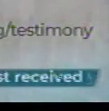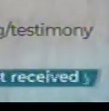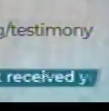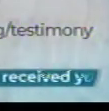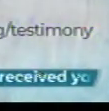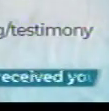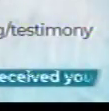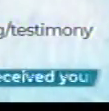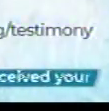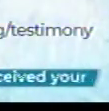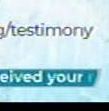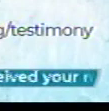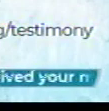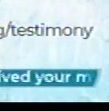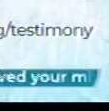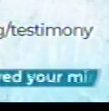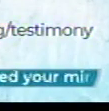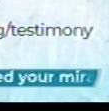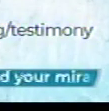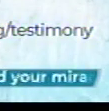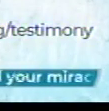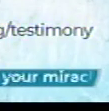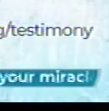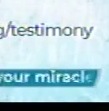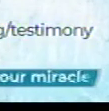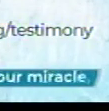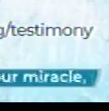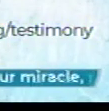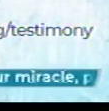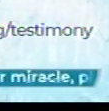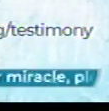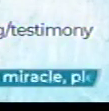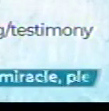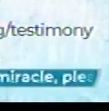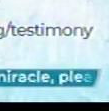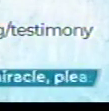Sit down yet. Don't sit down yet. Don't sit down yet. Don't sit down yet. Don't rise up.